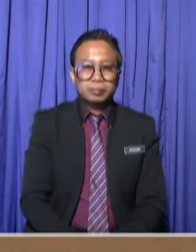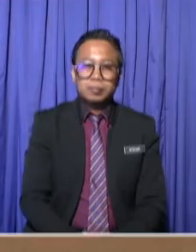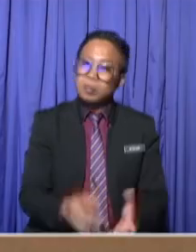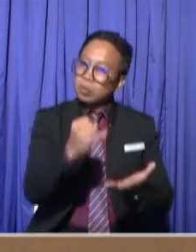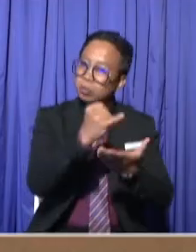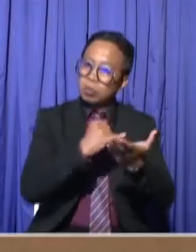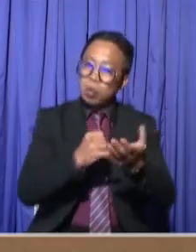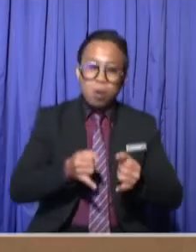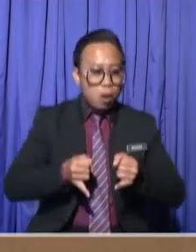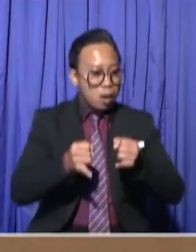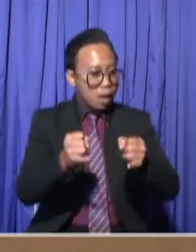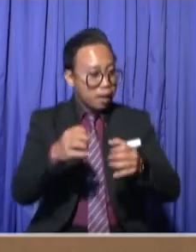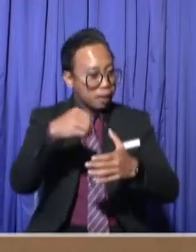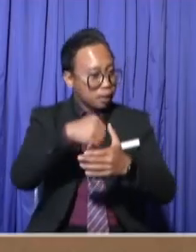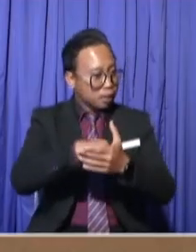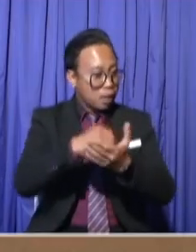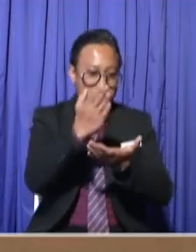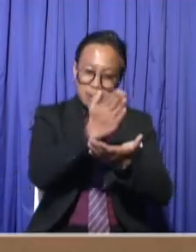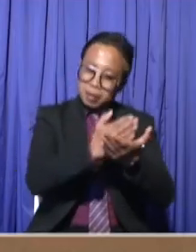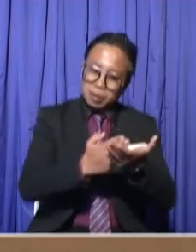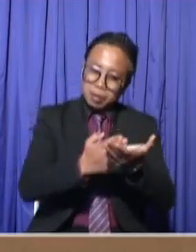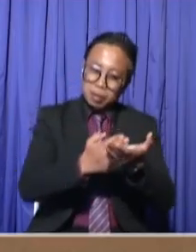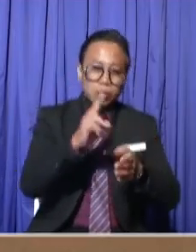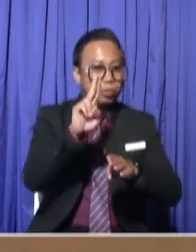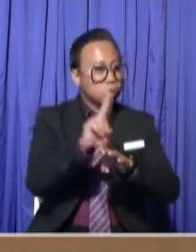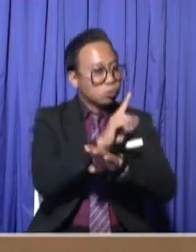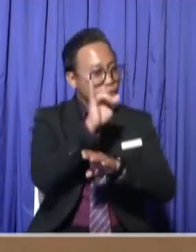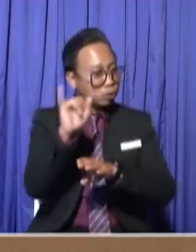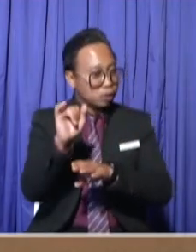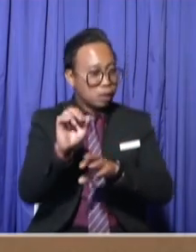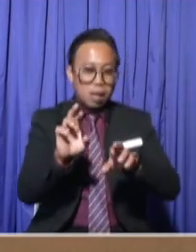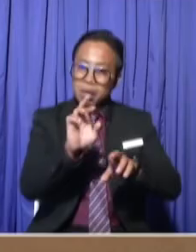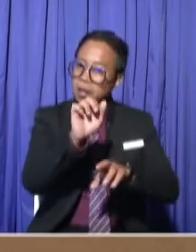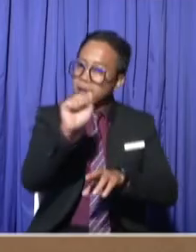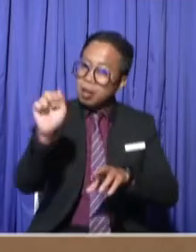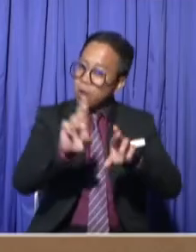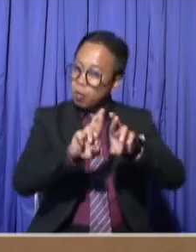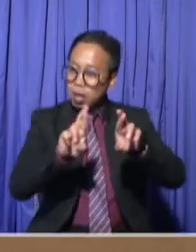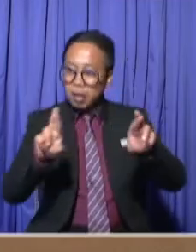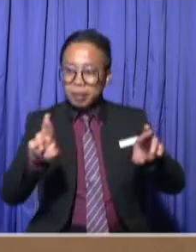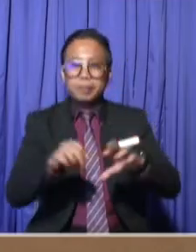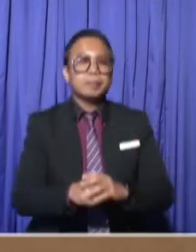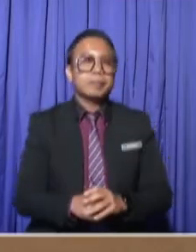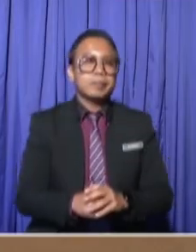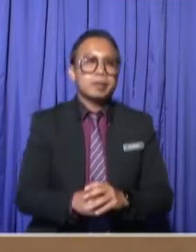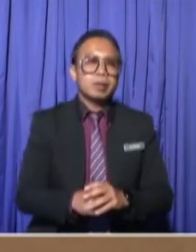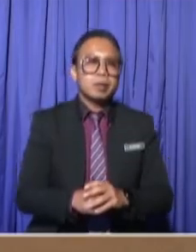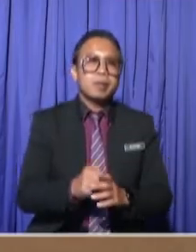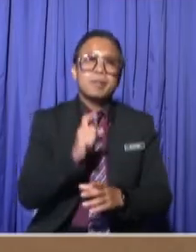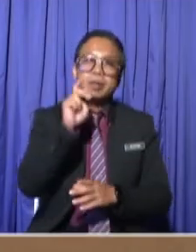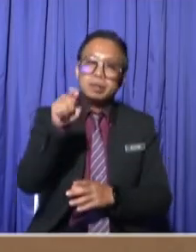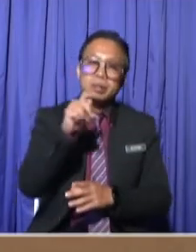Draw lines in the middle using a ruler to ensure